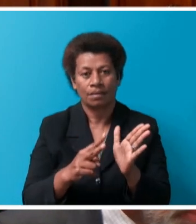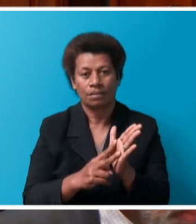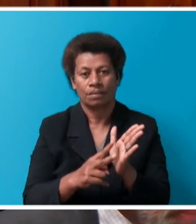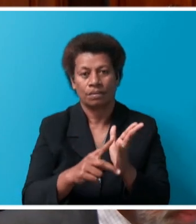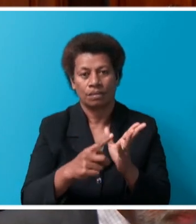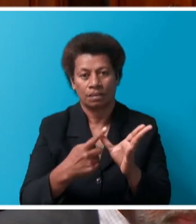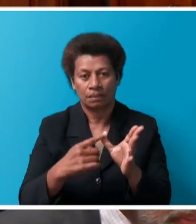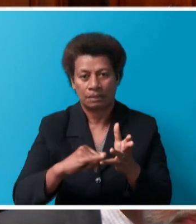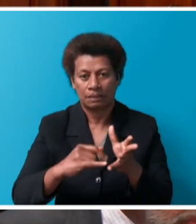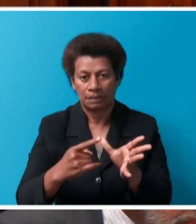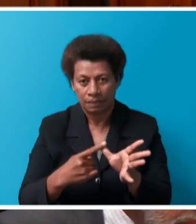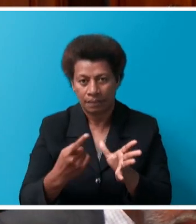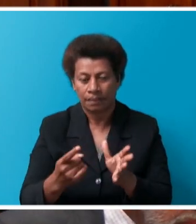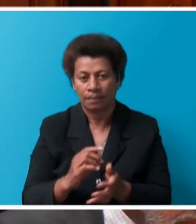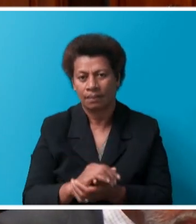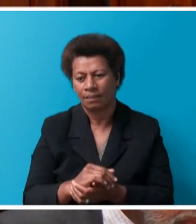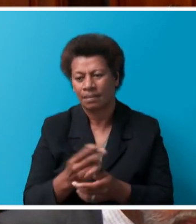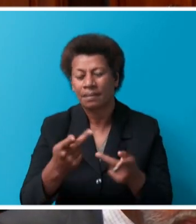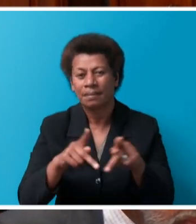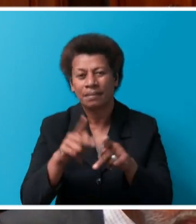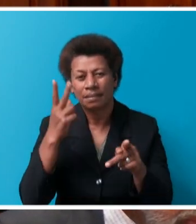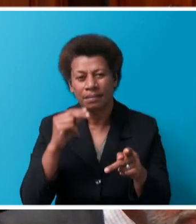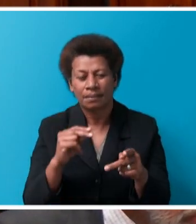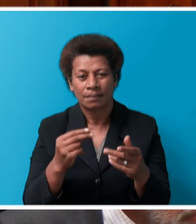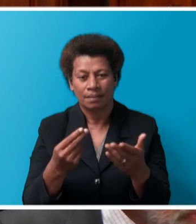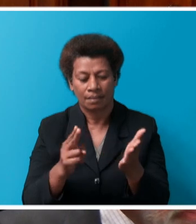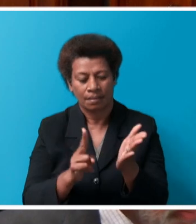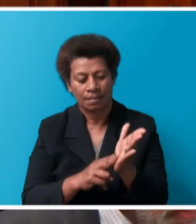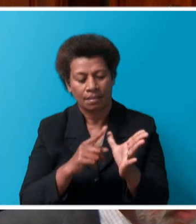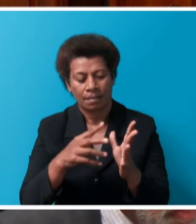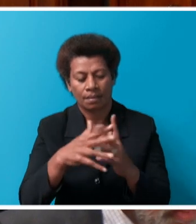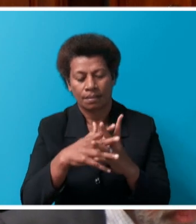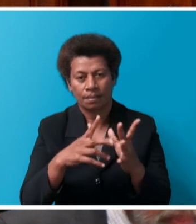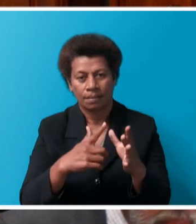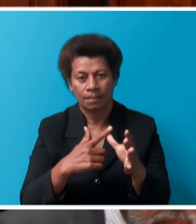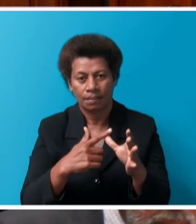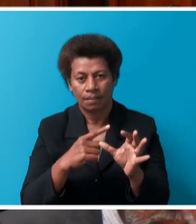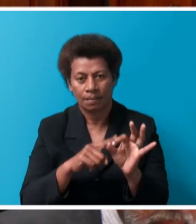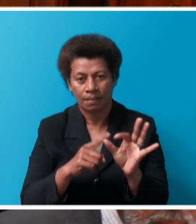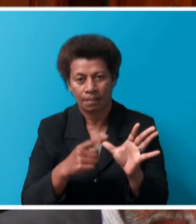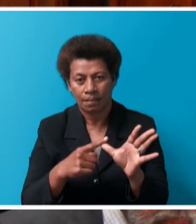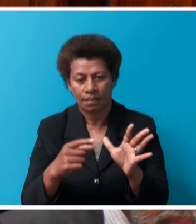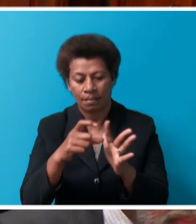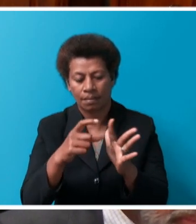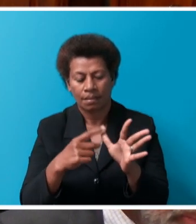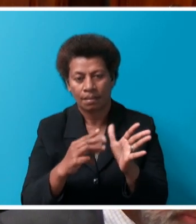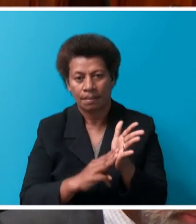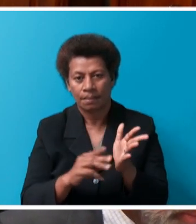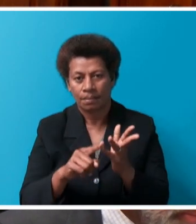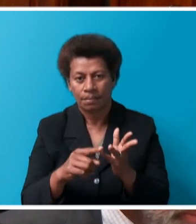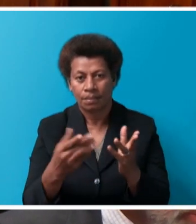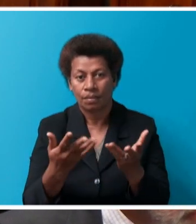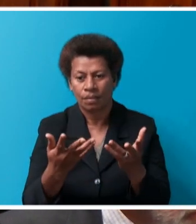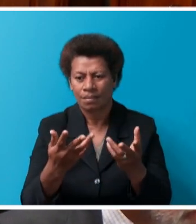mai wunamoli mai uto mai no ngandamu na tiki no rukuruku e sanomba pa kemuto